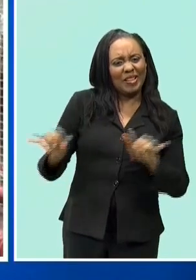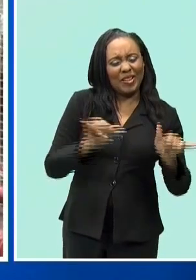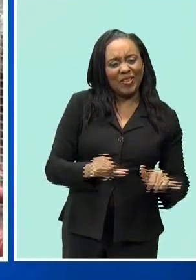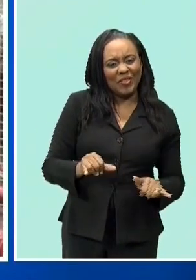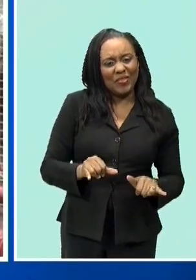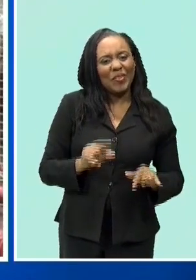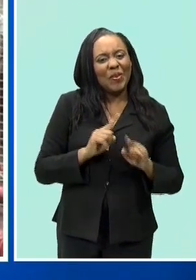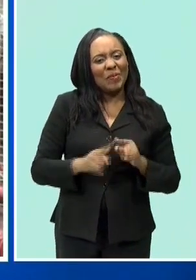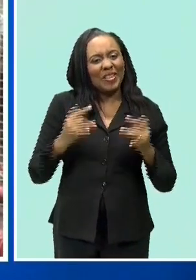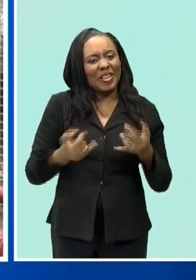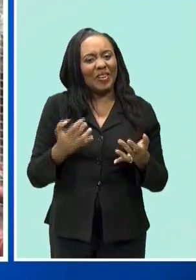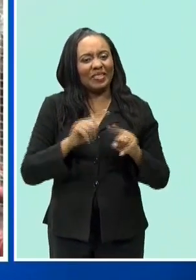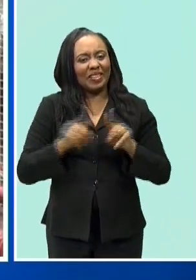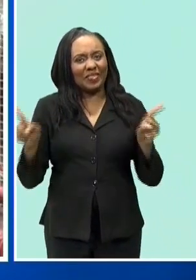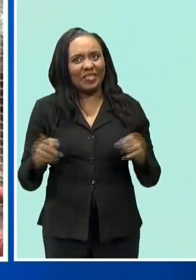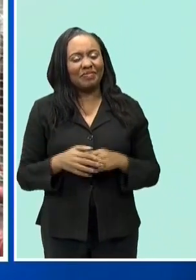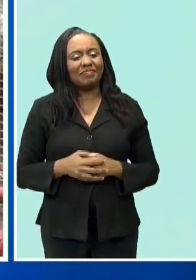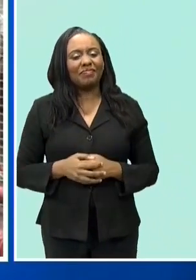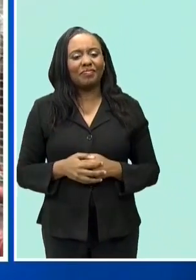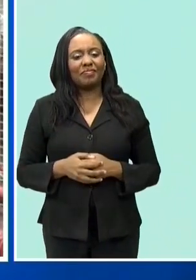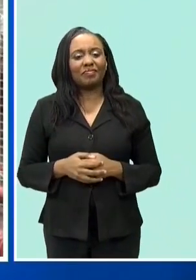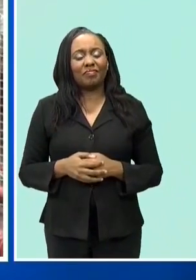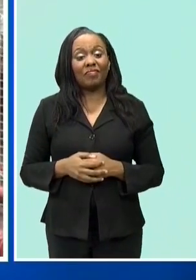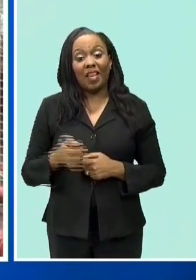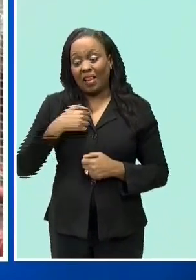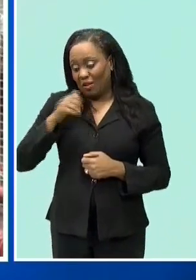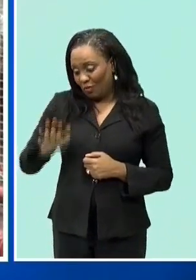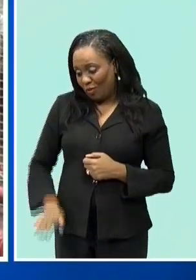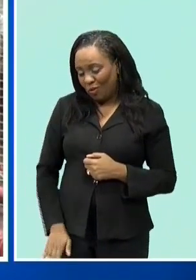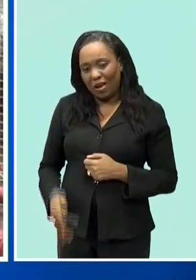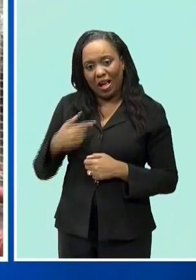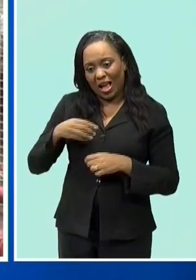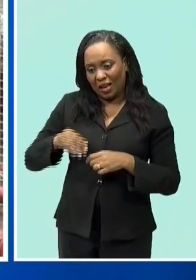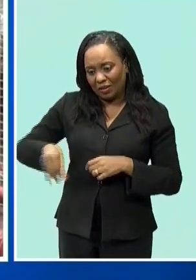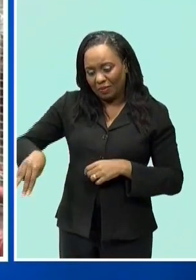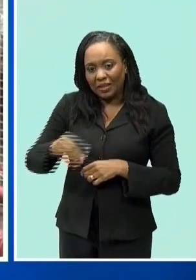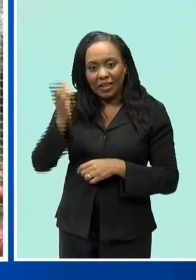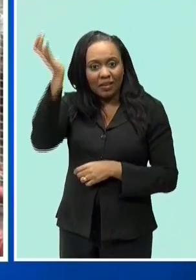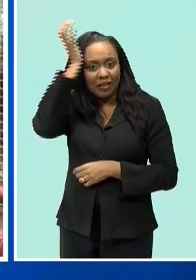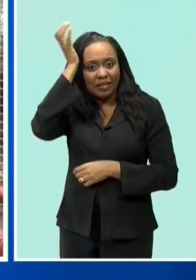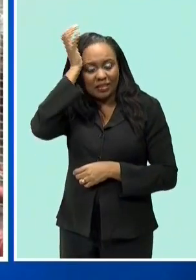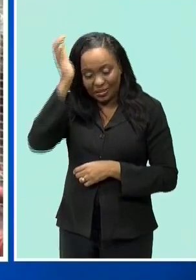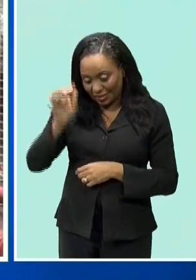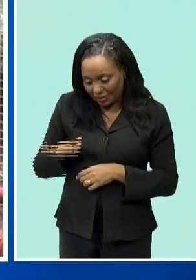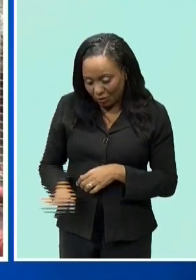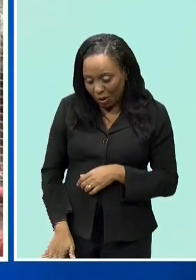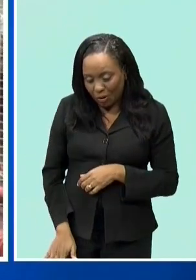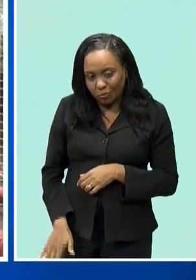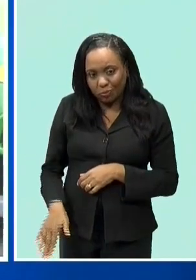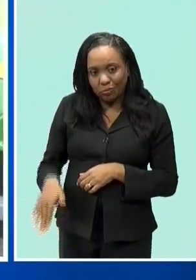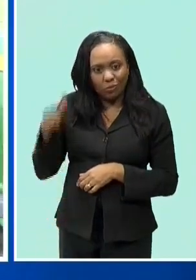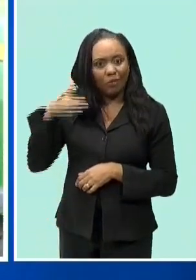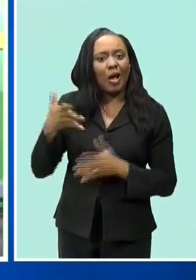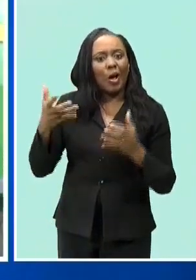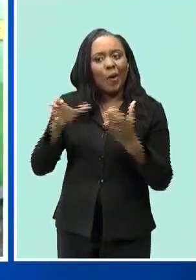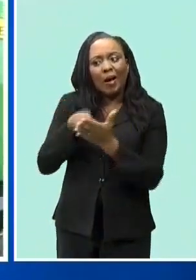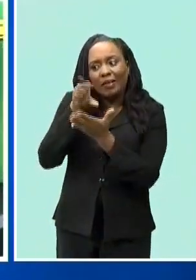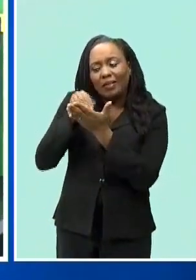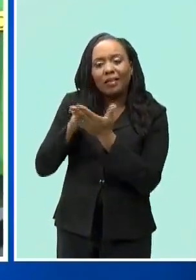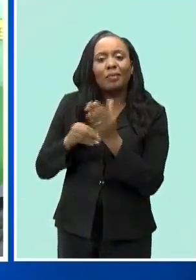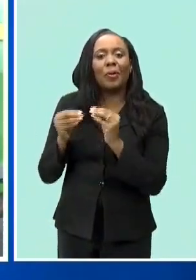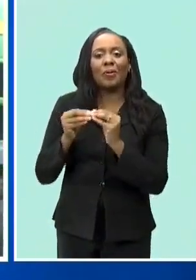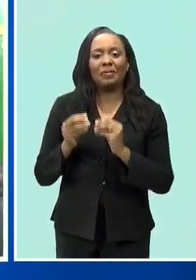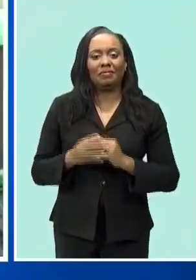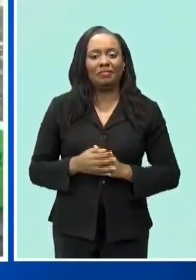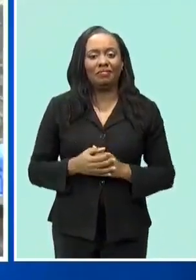from small, so I decided that this would be a good opportunity for me to further my education in farming. The 12-week program,